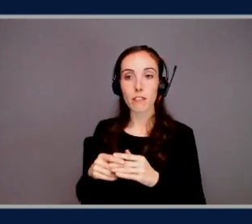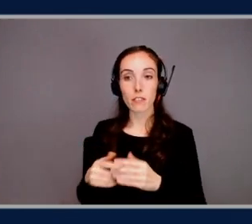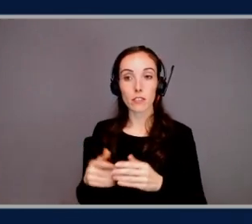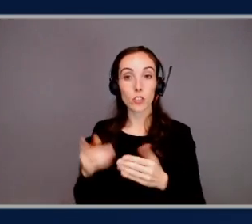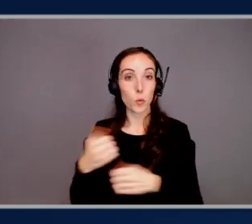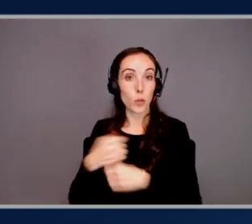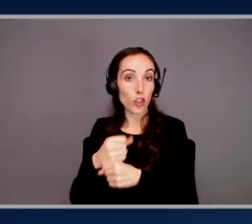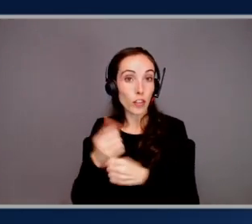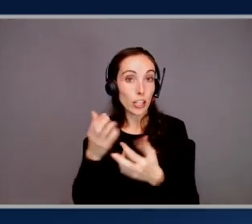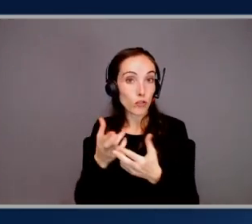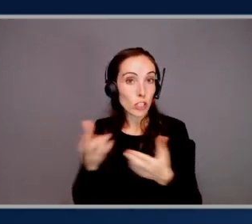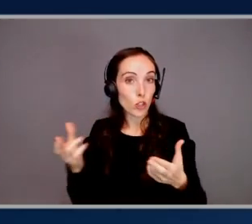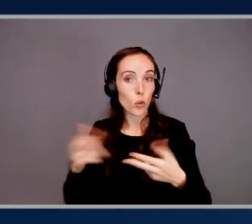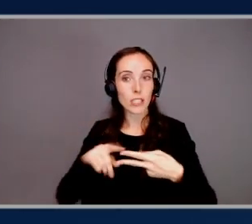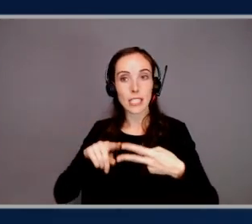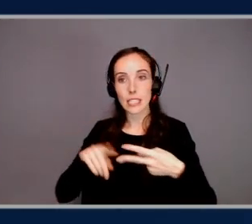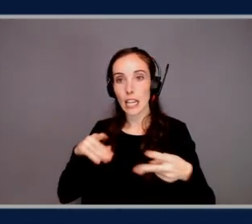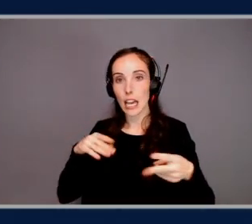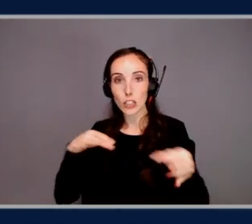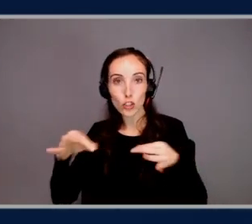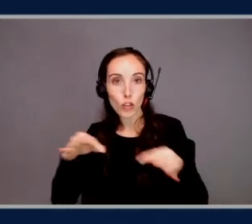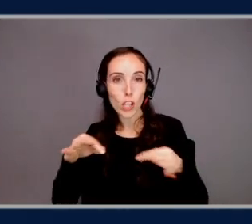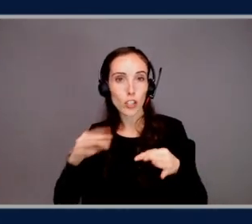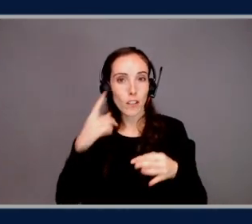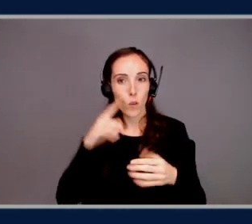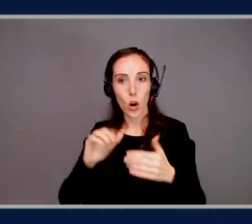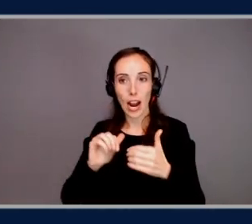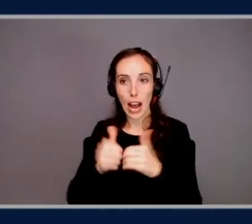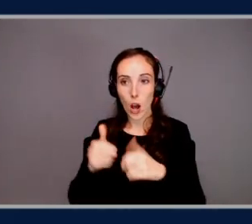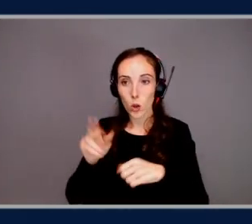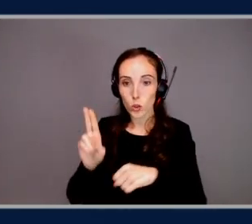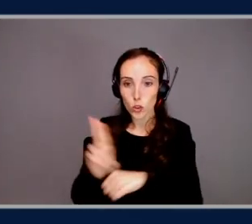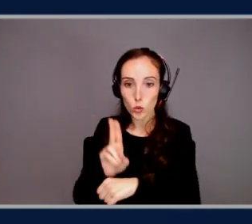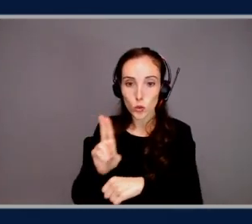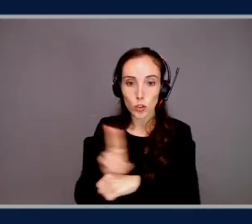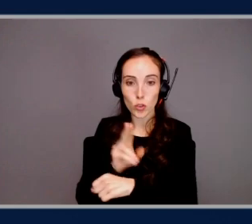created instructions here on how to use SAM CLI to deploy this.